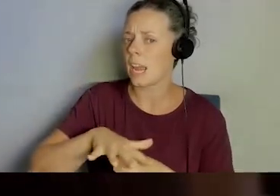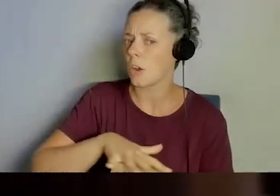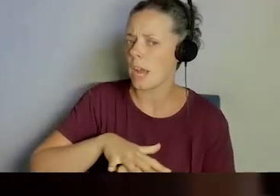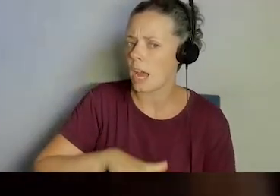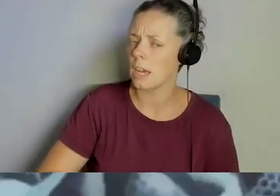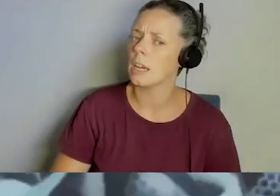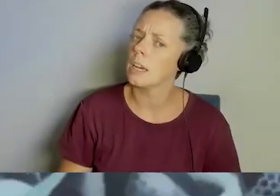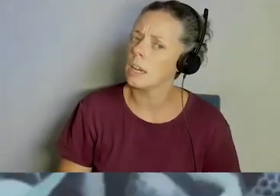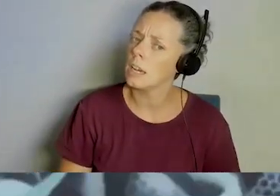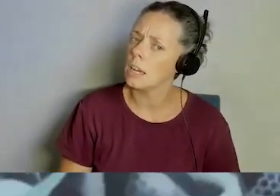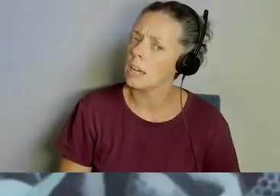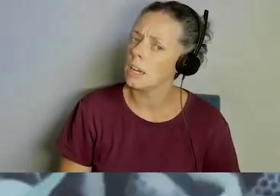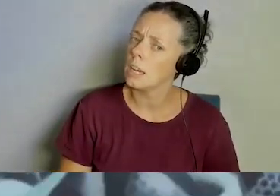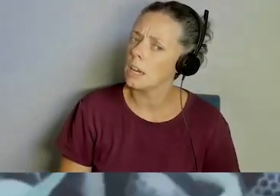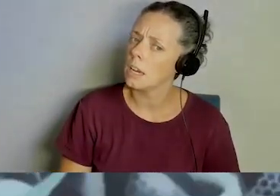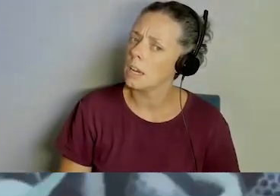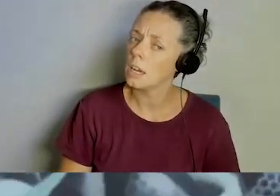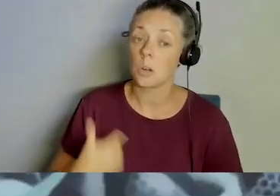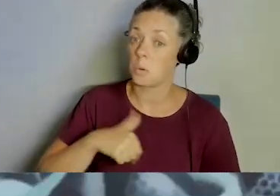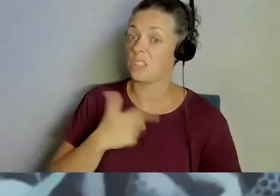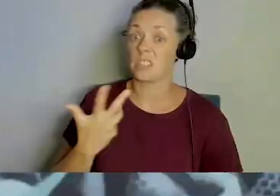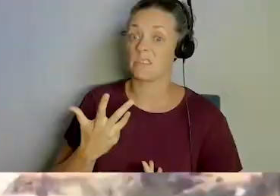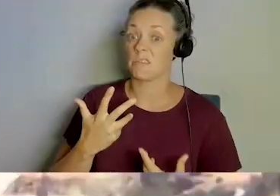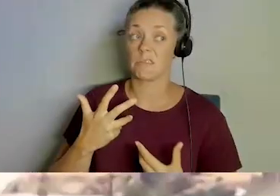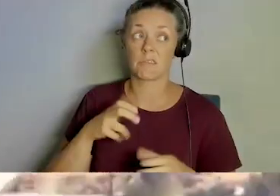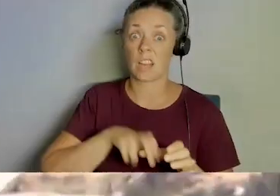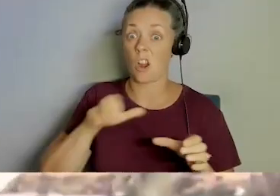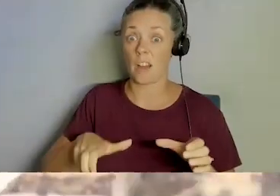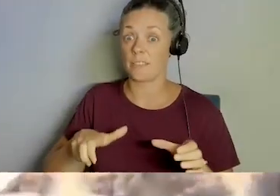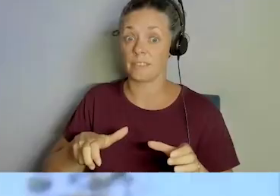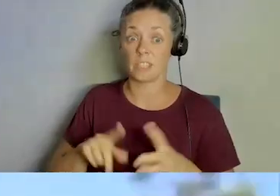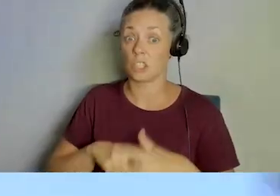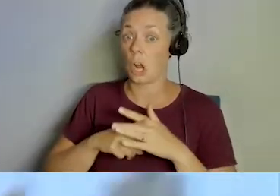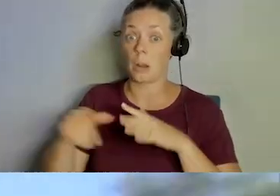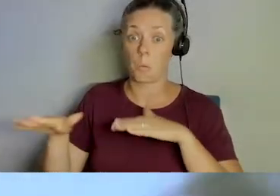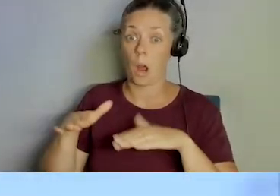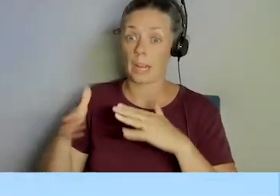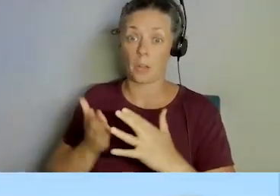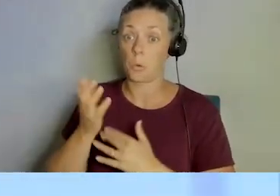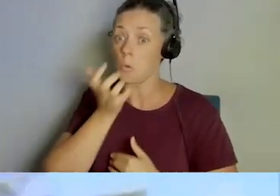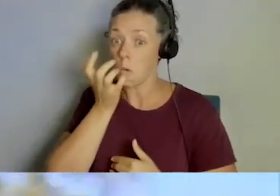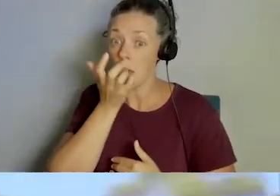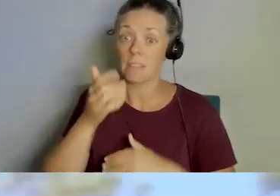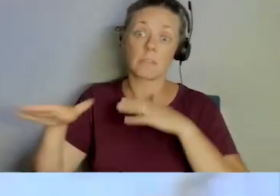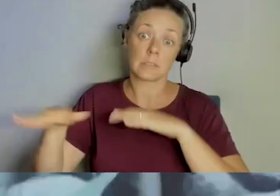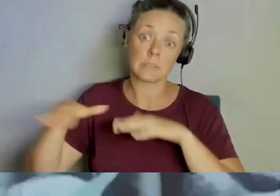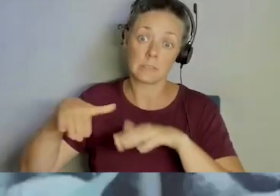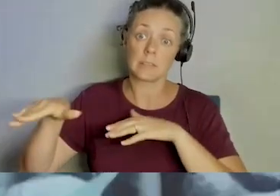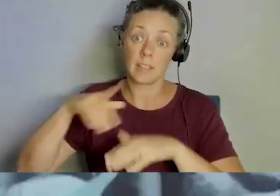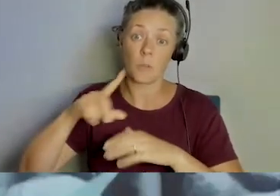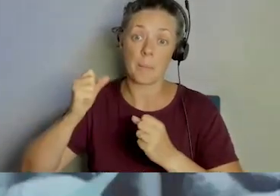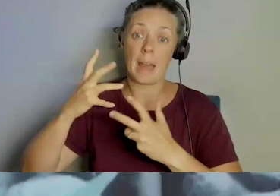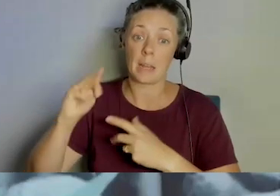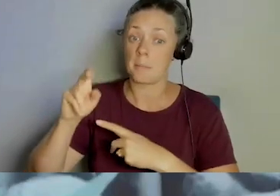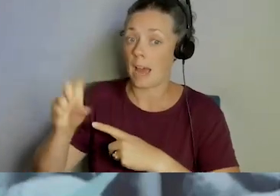Goyote. And we just started walking through the grass, kept going and going for miles and miles. Within